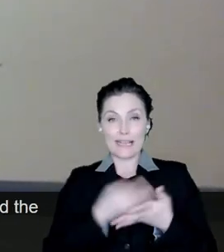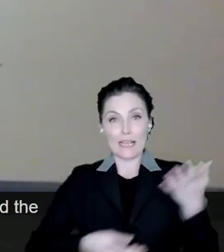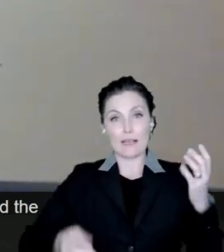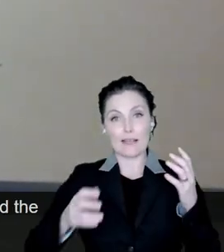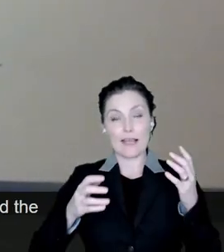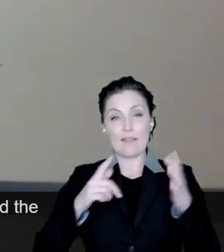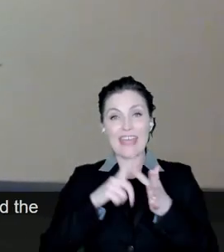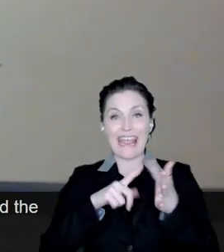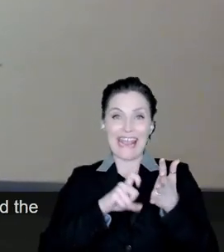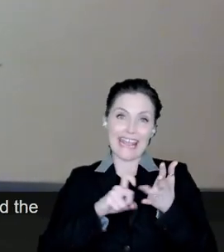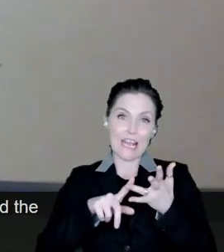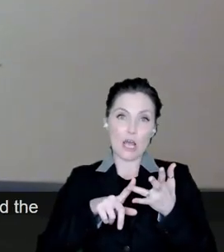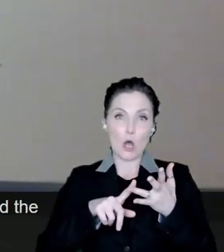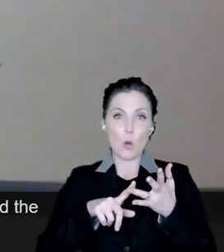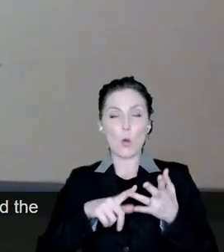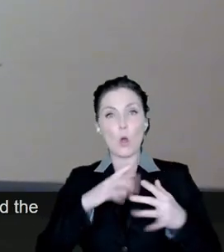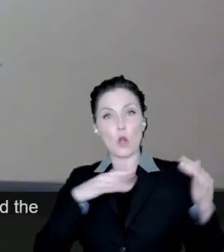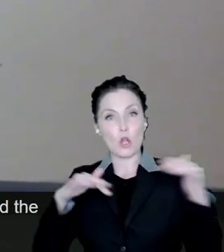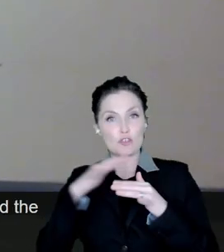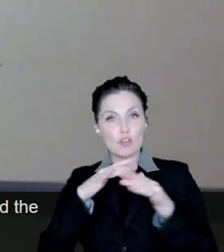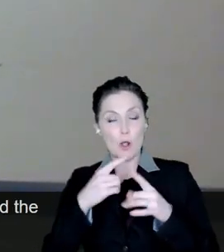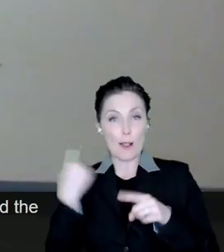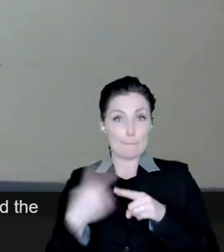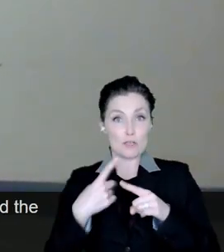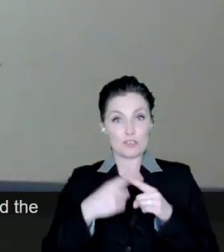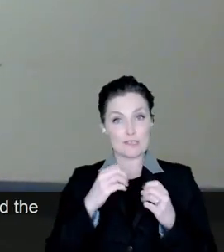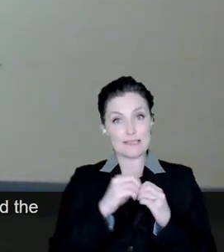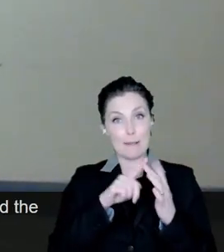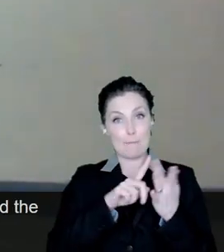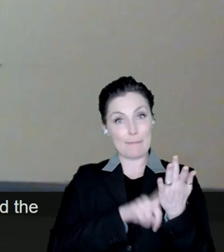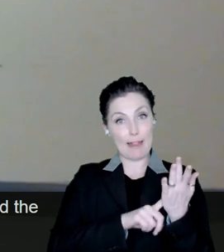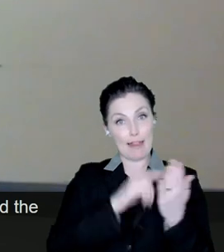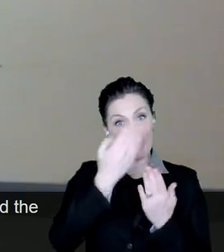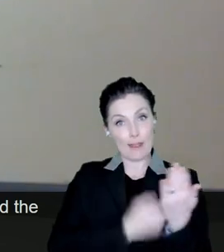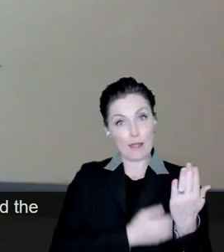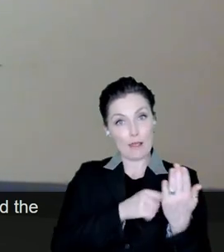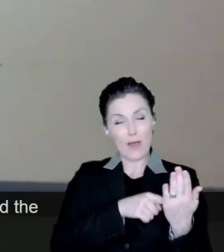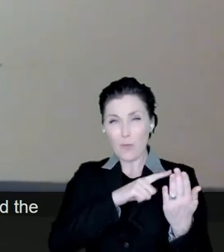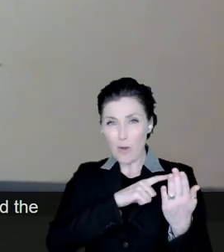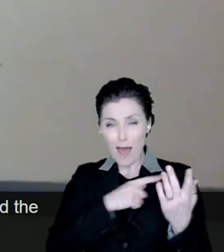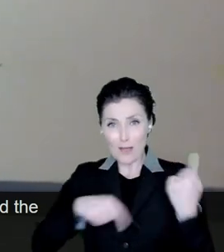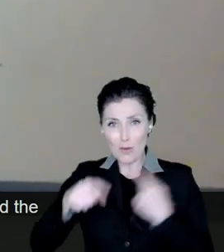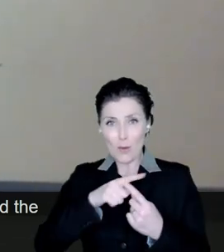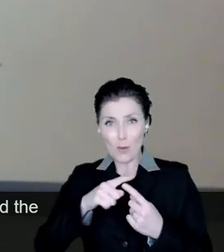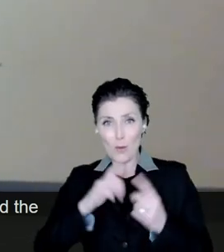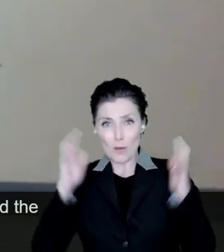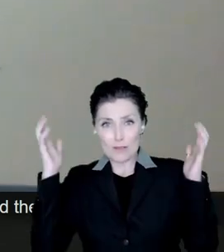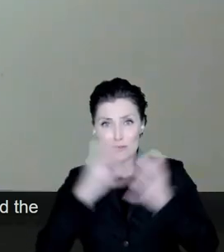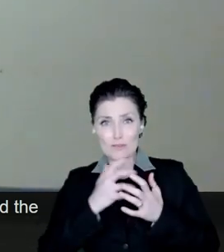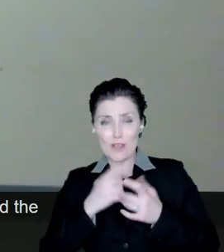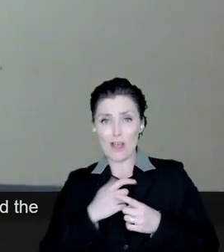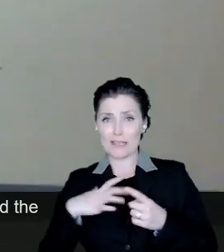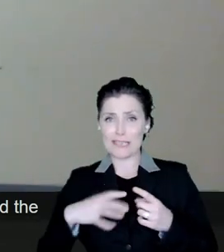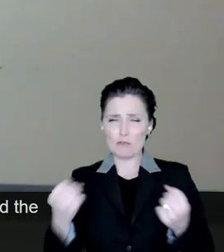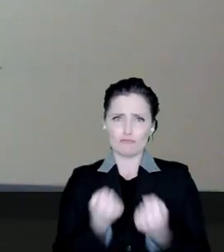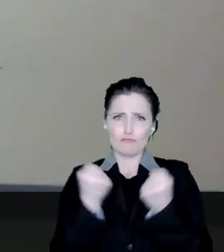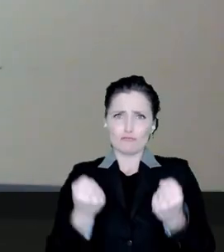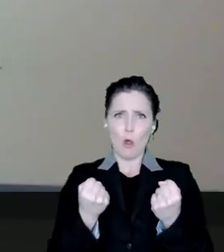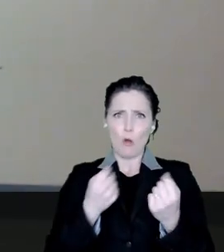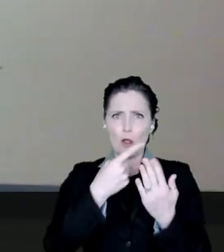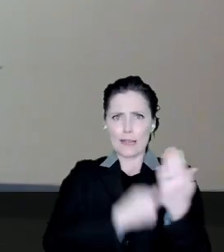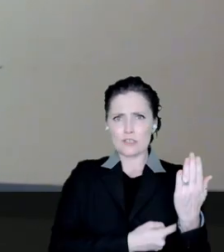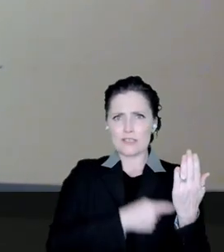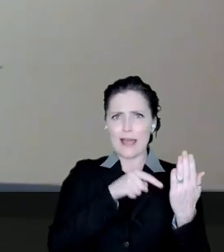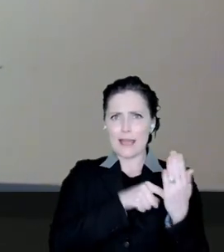Ecological Emergency Bill, because we are so concerned that we need to have stronger legislation. So you can join with